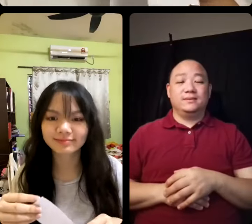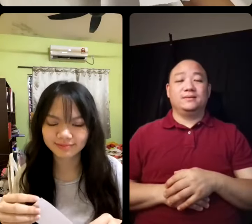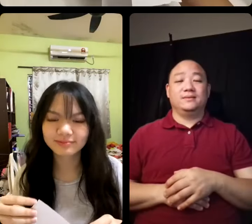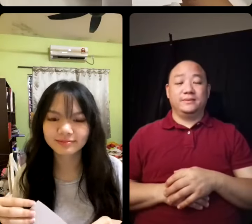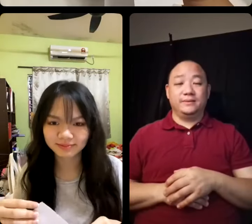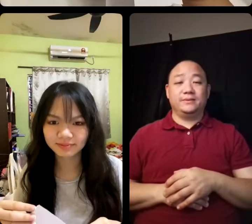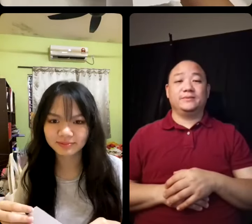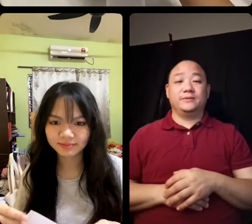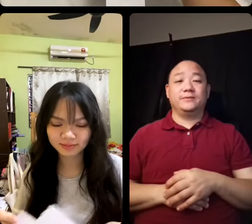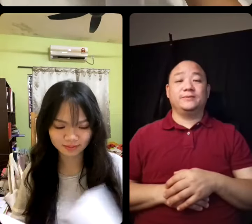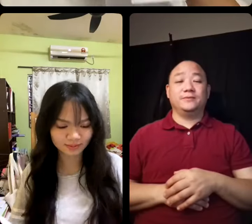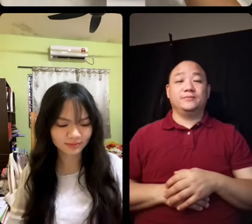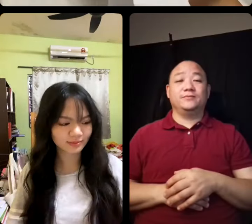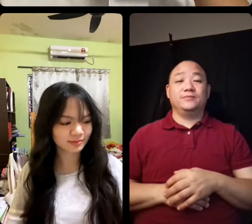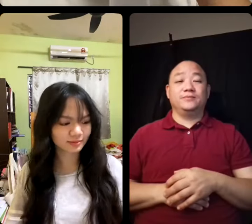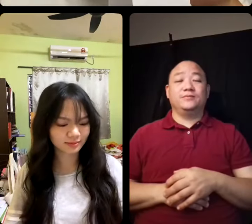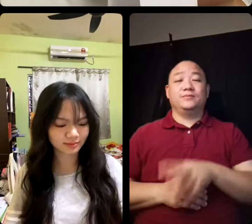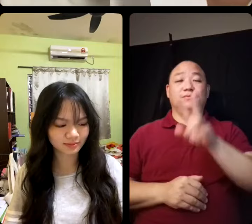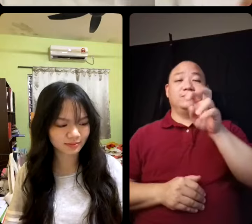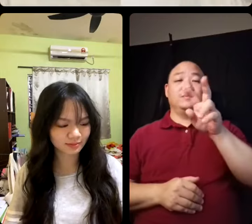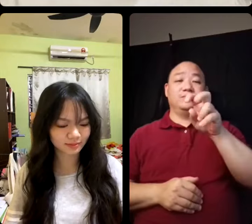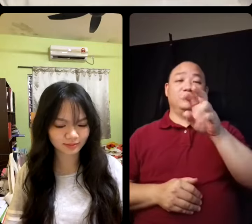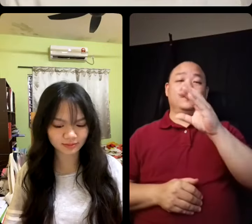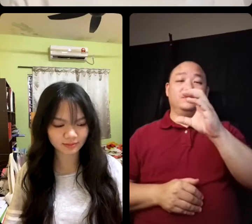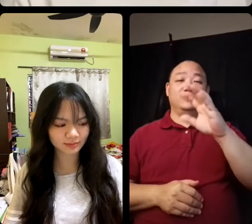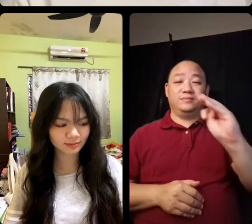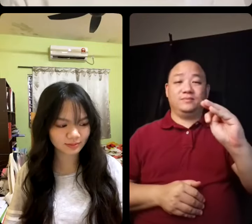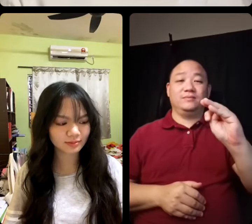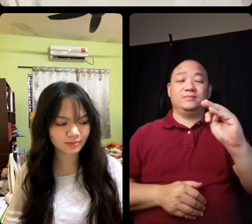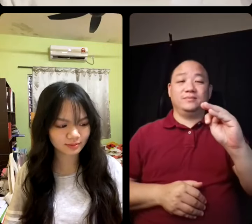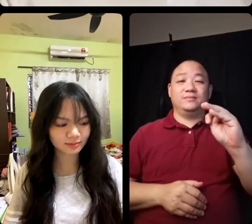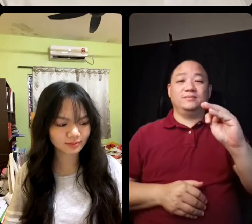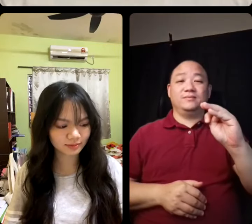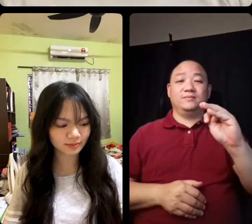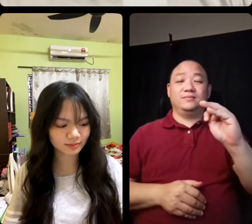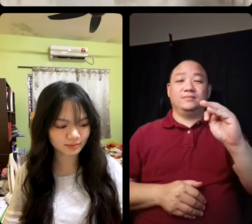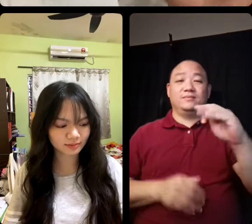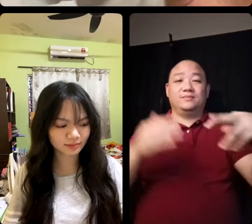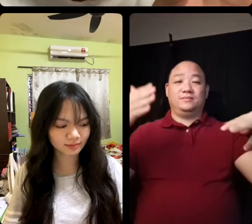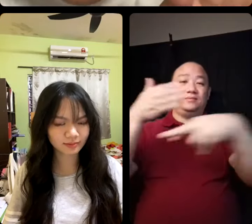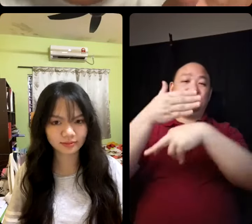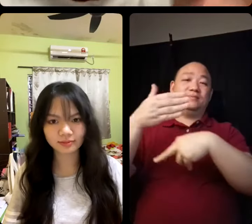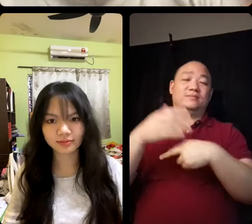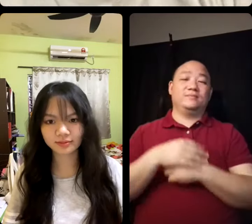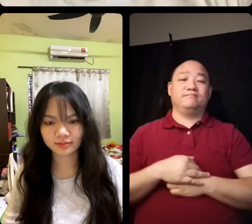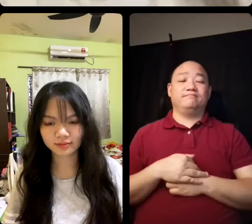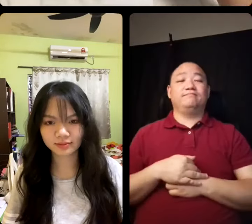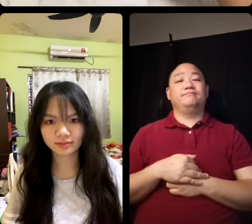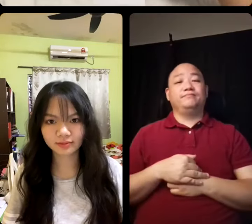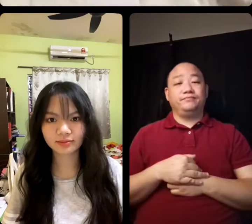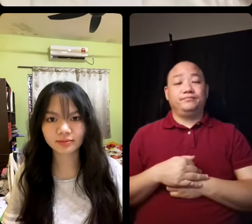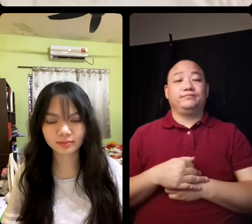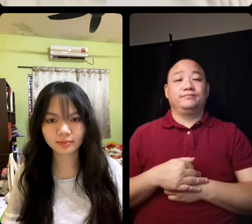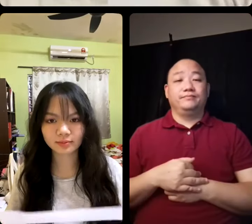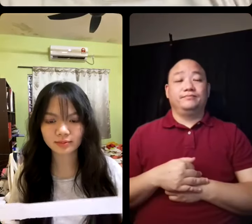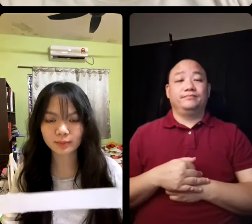So that's why we are tearing off 20 cm over here. Okay? And if, let's say, you would love to write down